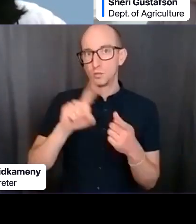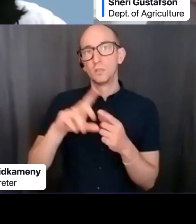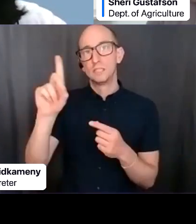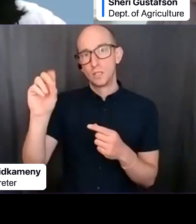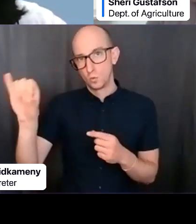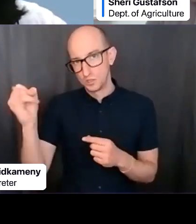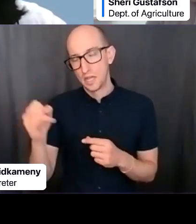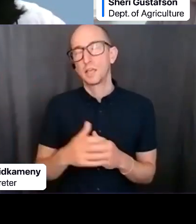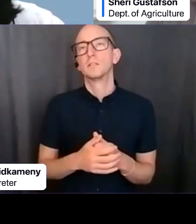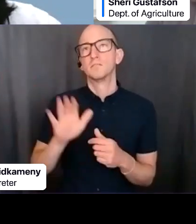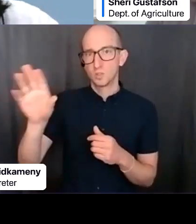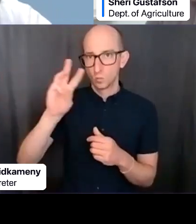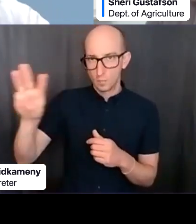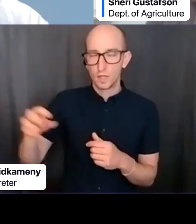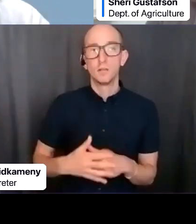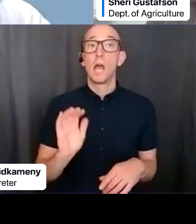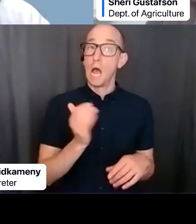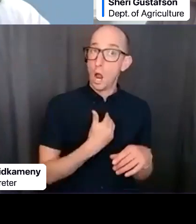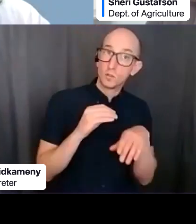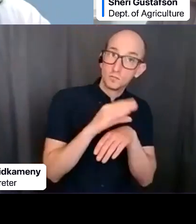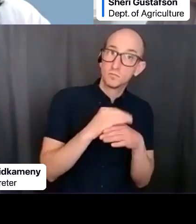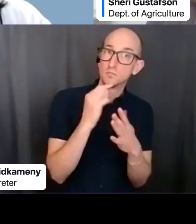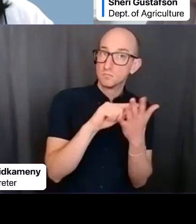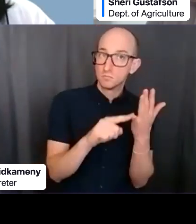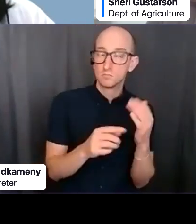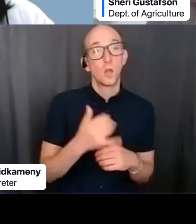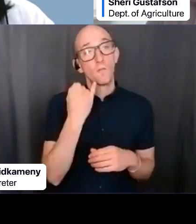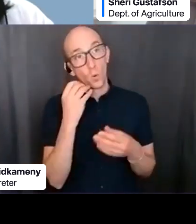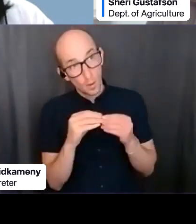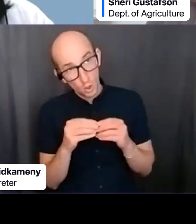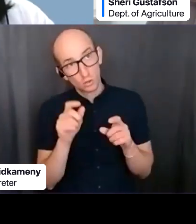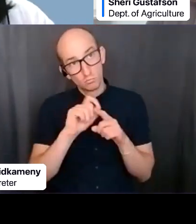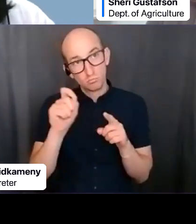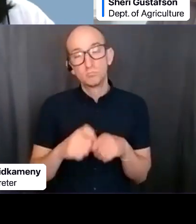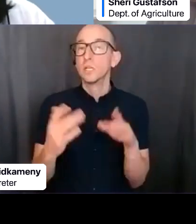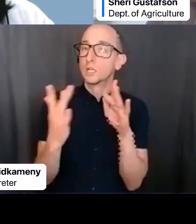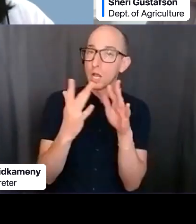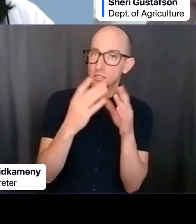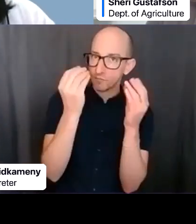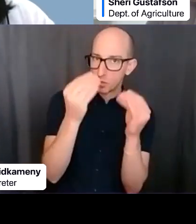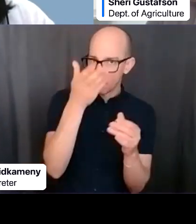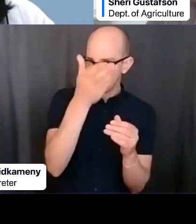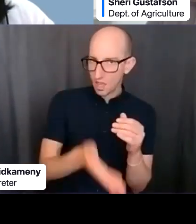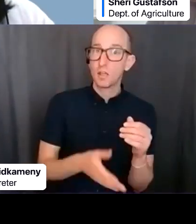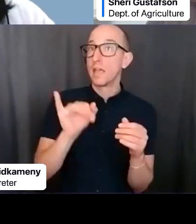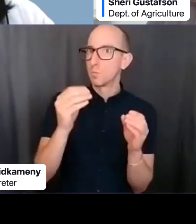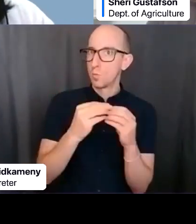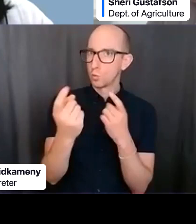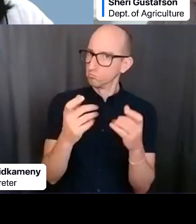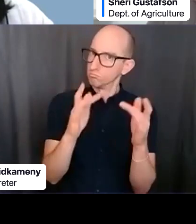guidance, and the phone numbers and contact details if you have further